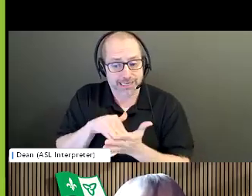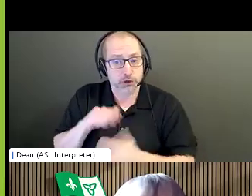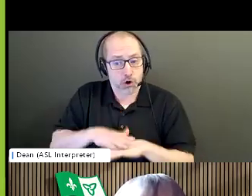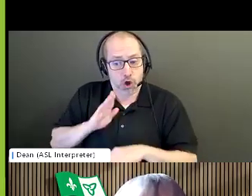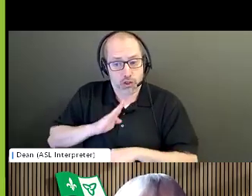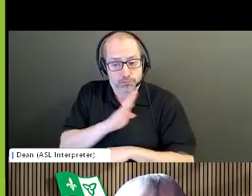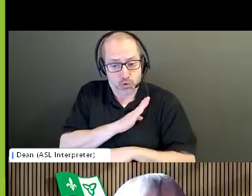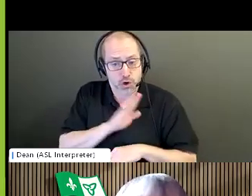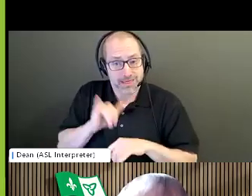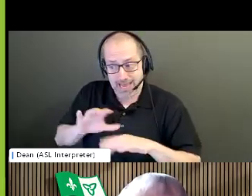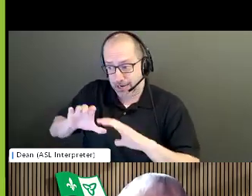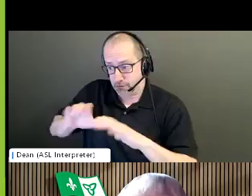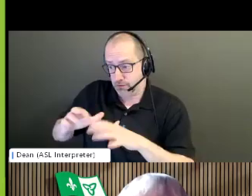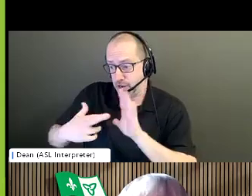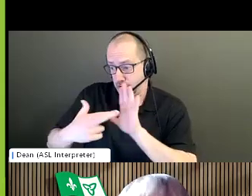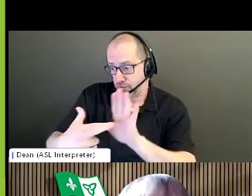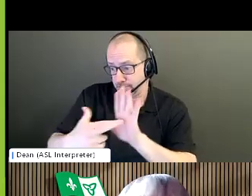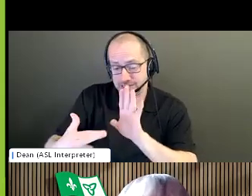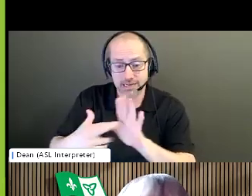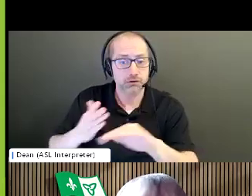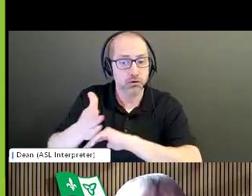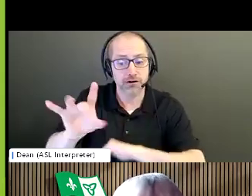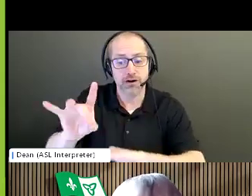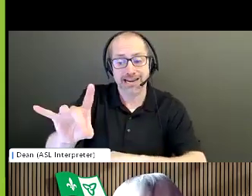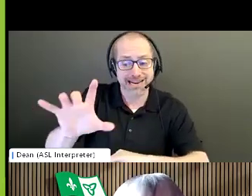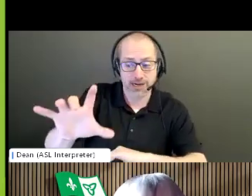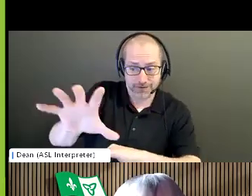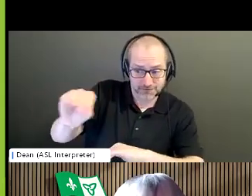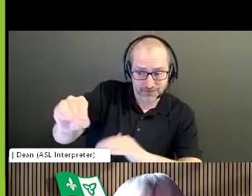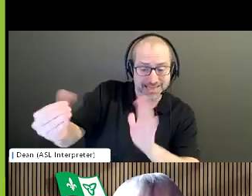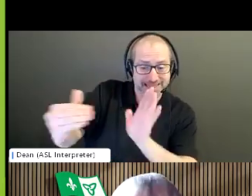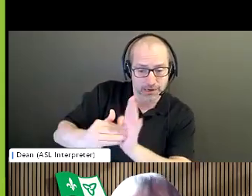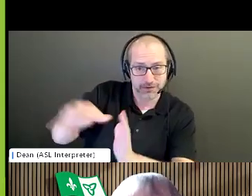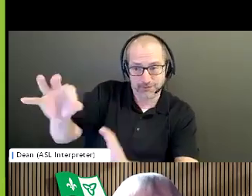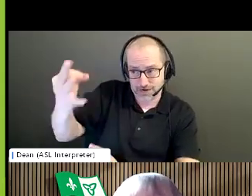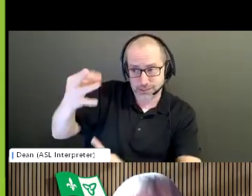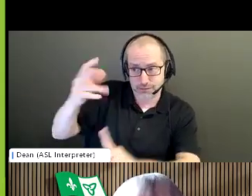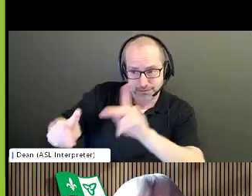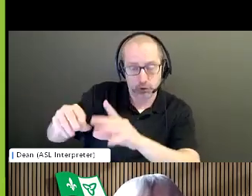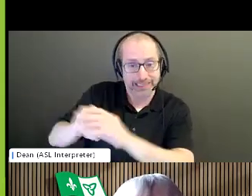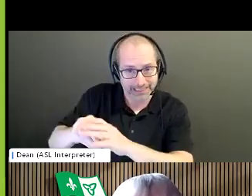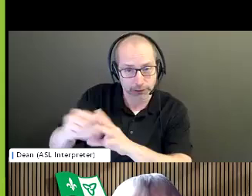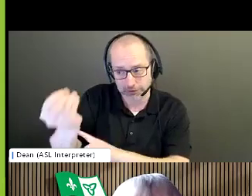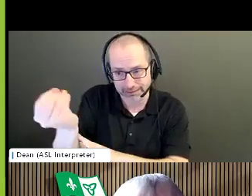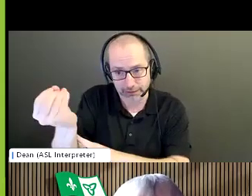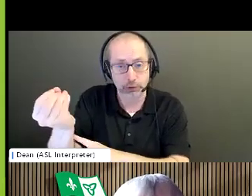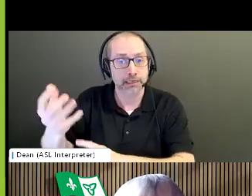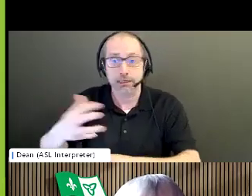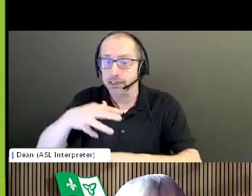represents over 850,000 francophones in the province of Ontario, including more